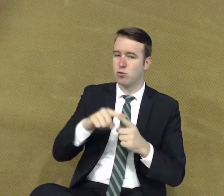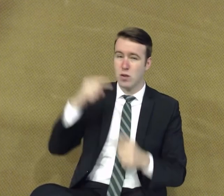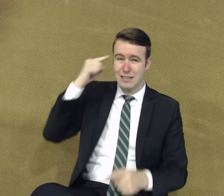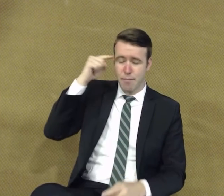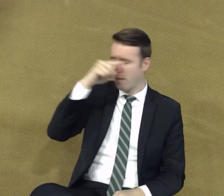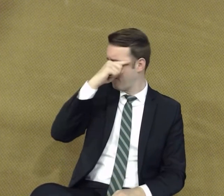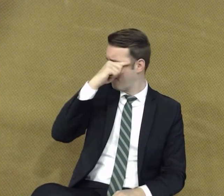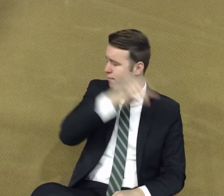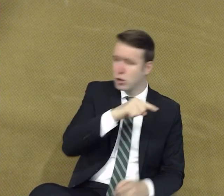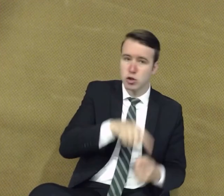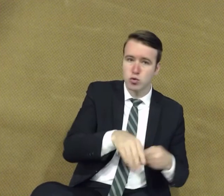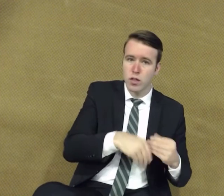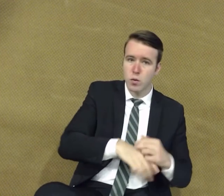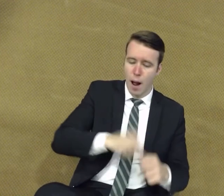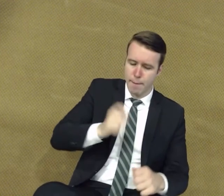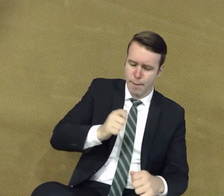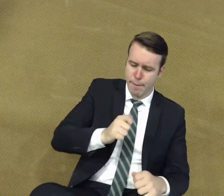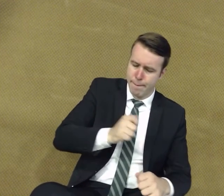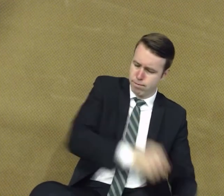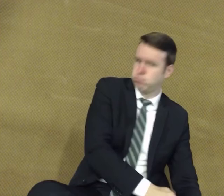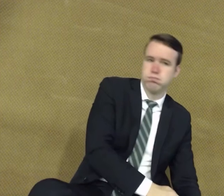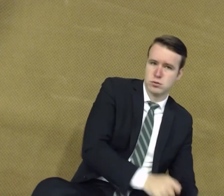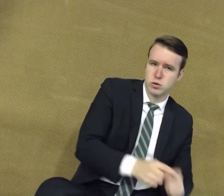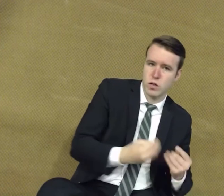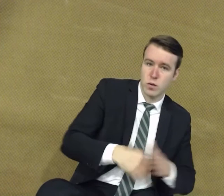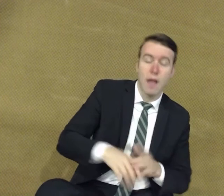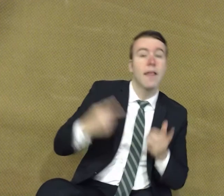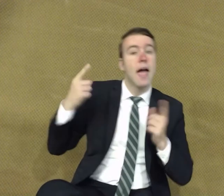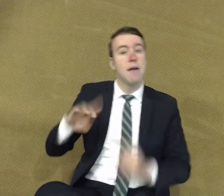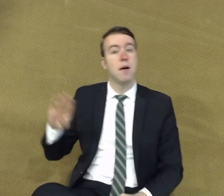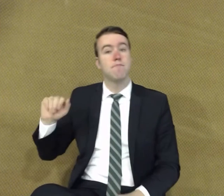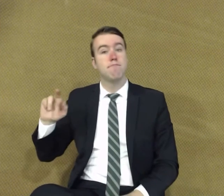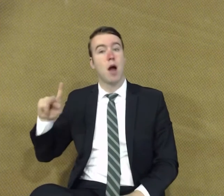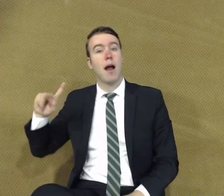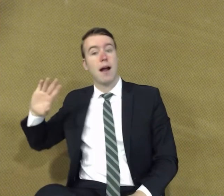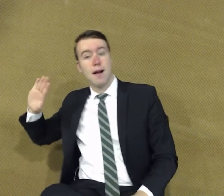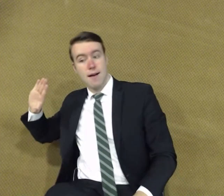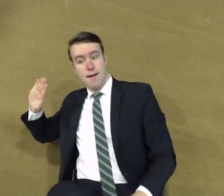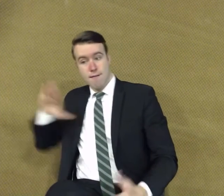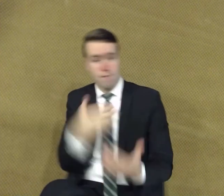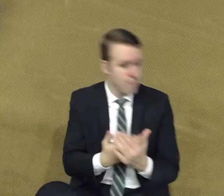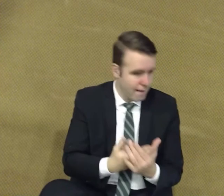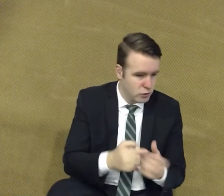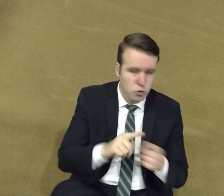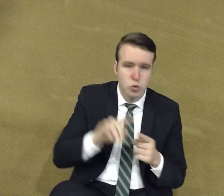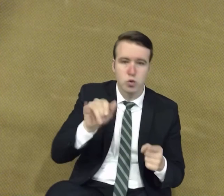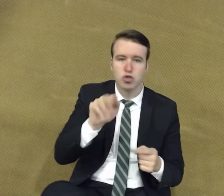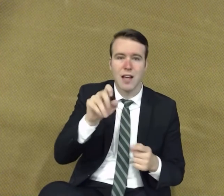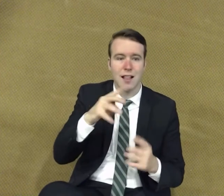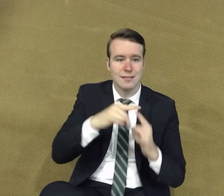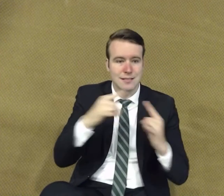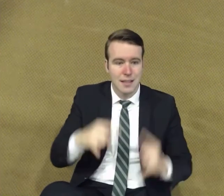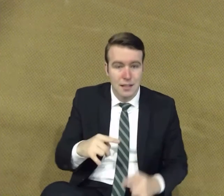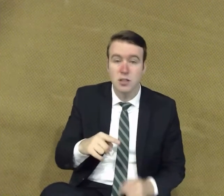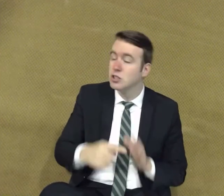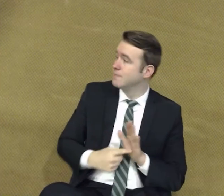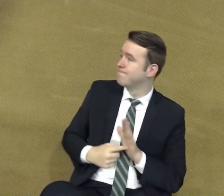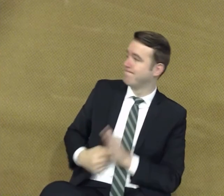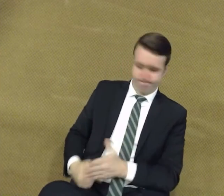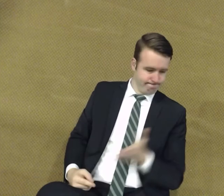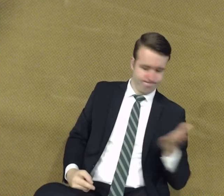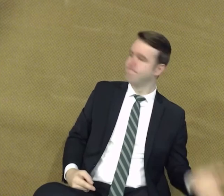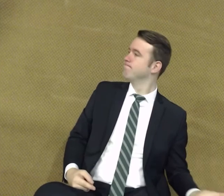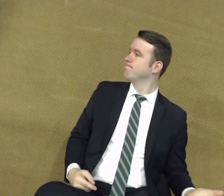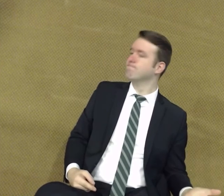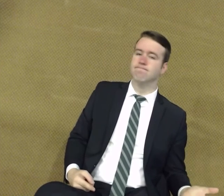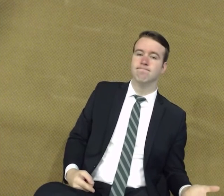and fastened it to the ground. And then Barak arrives at the tent where Jael is, and she shows him what